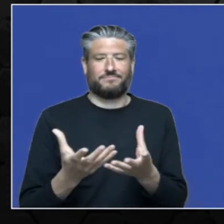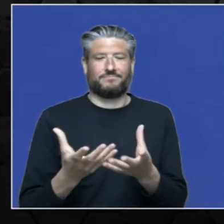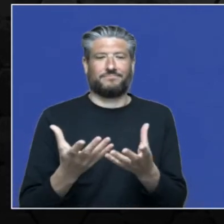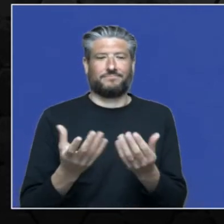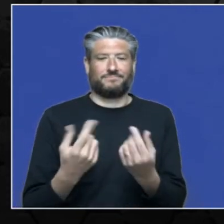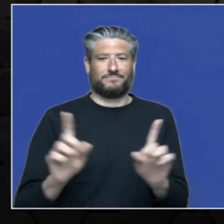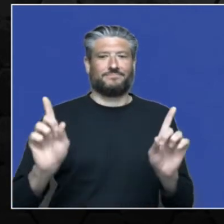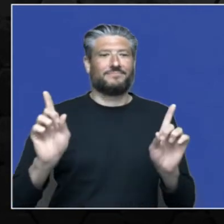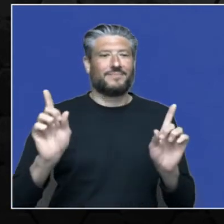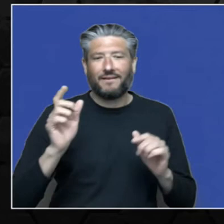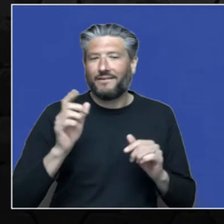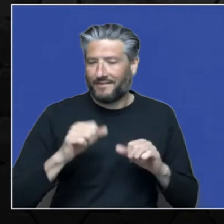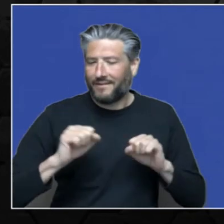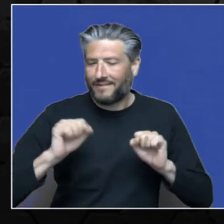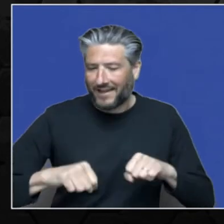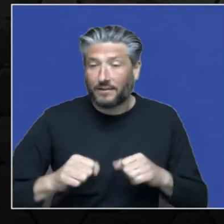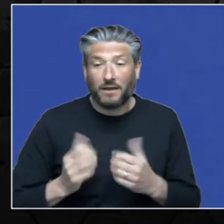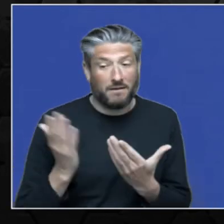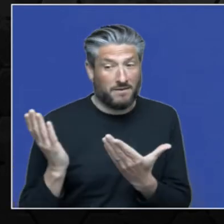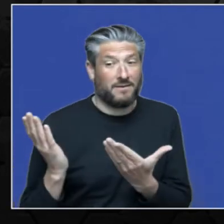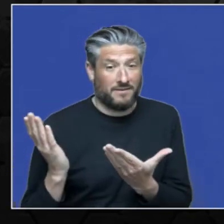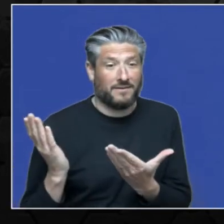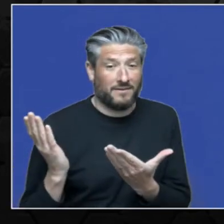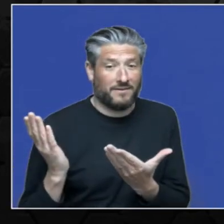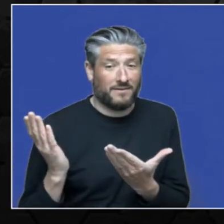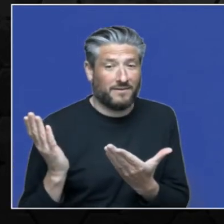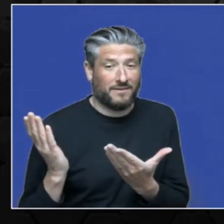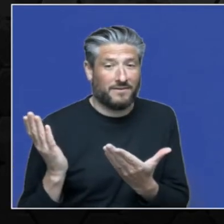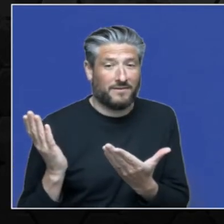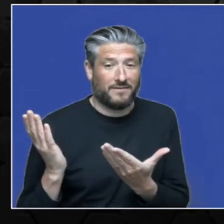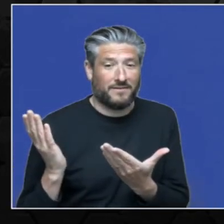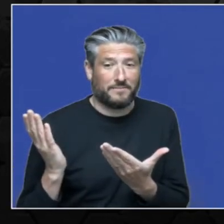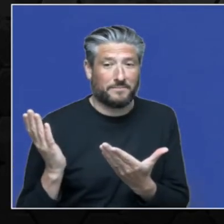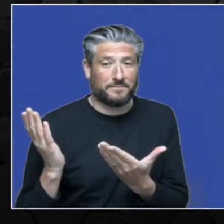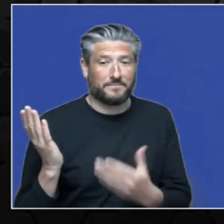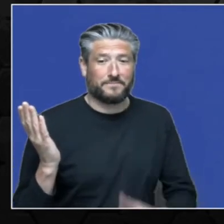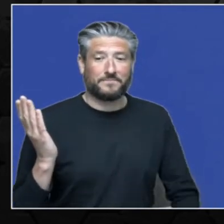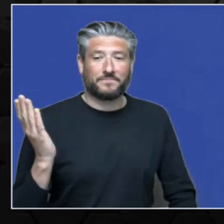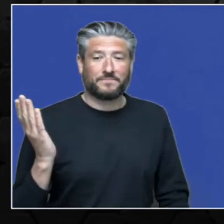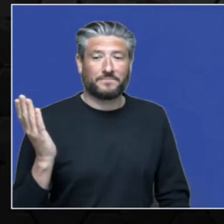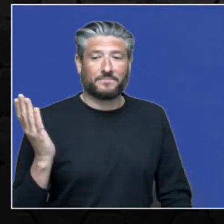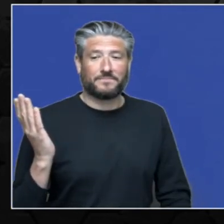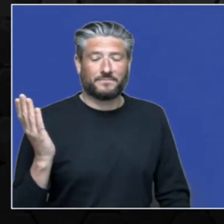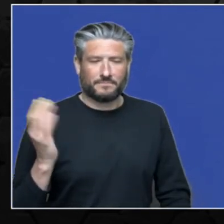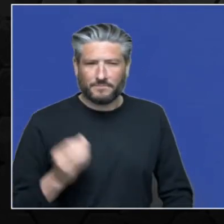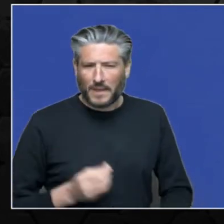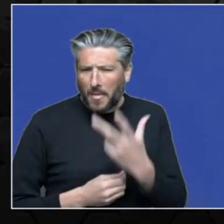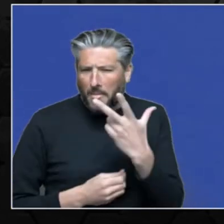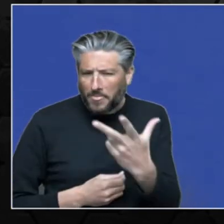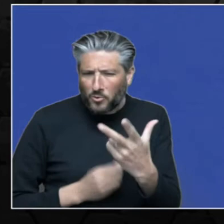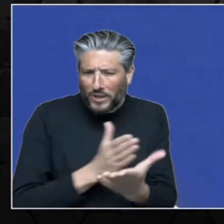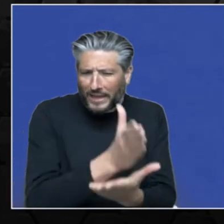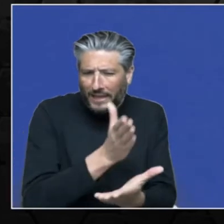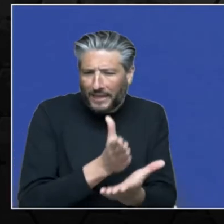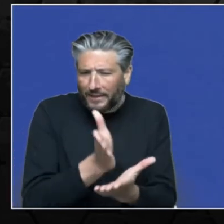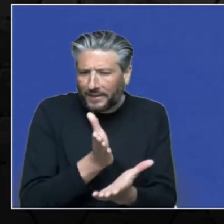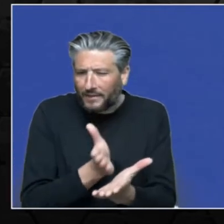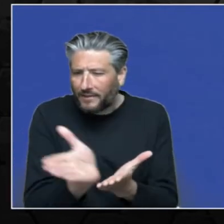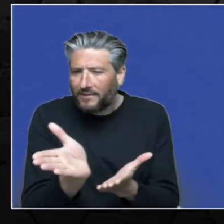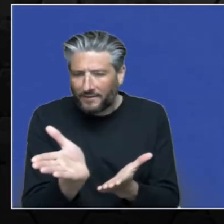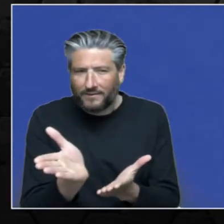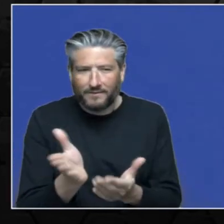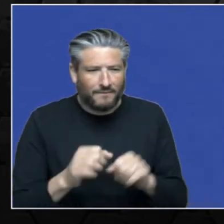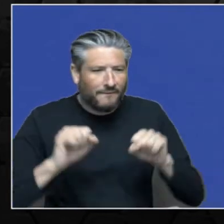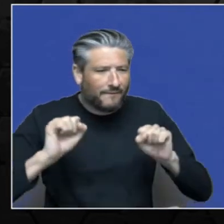my opinion on sentiment analysis for resource scarce languages, there are three techniques that we use. There are a lot more techniques that we could